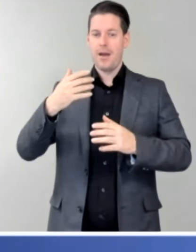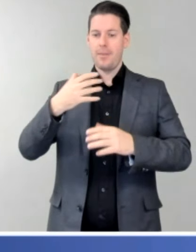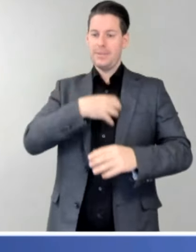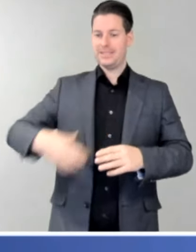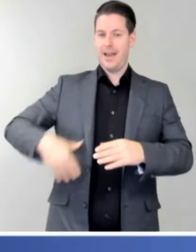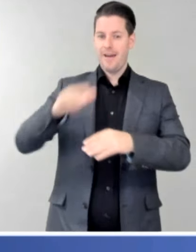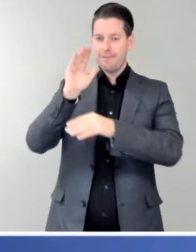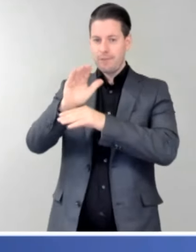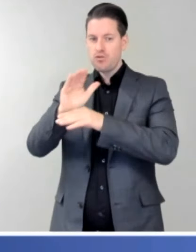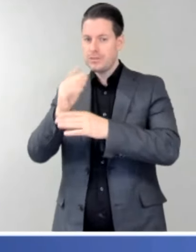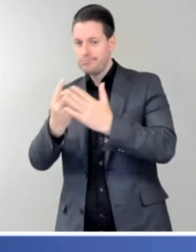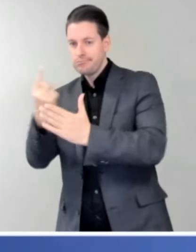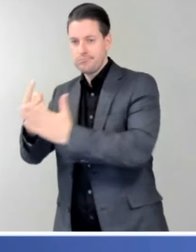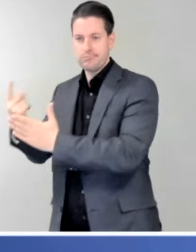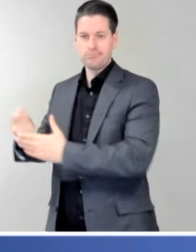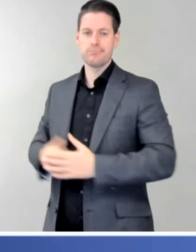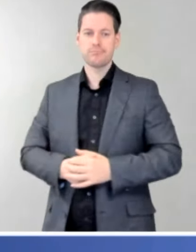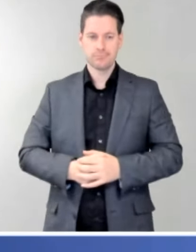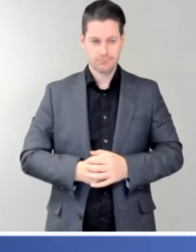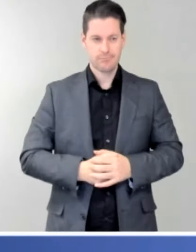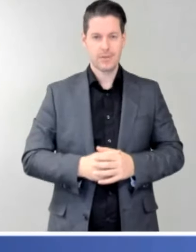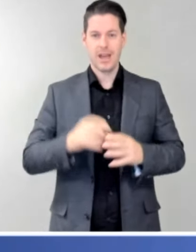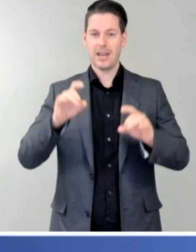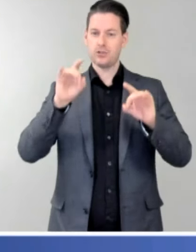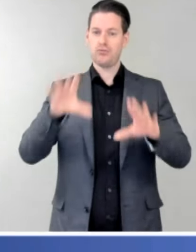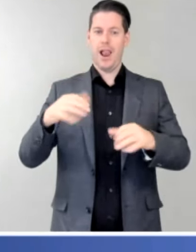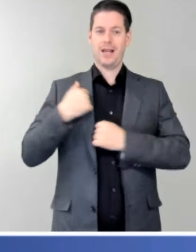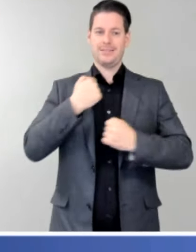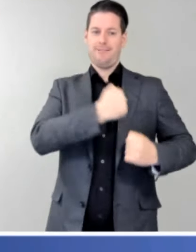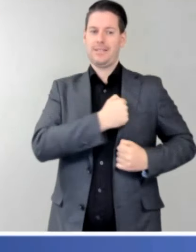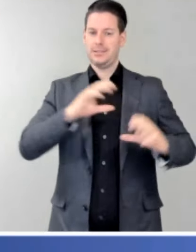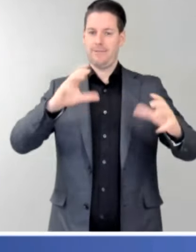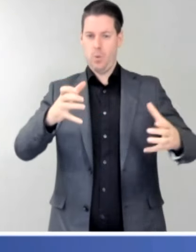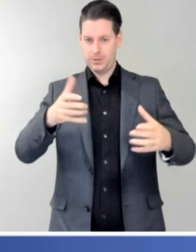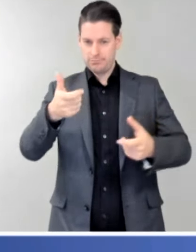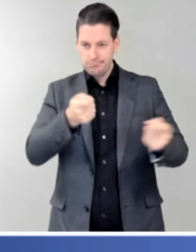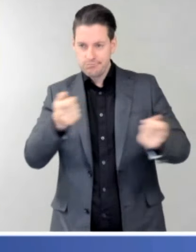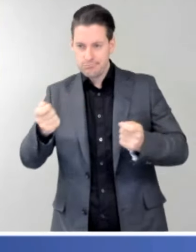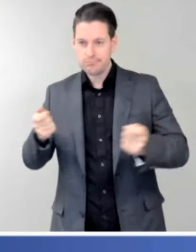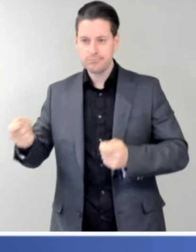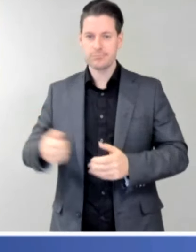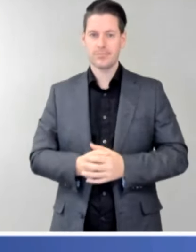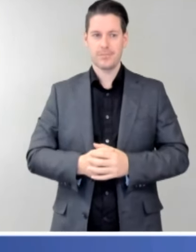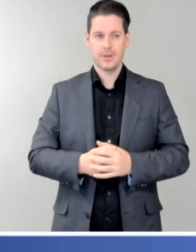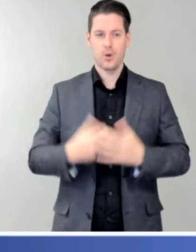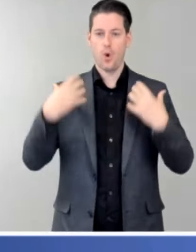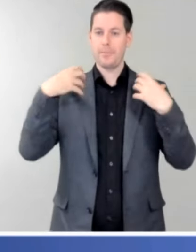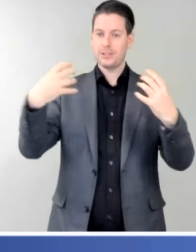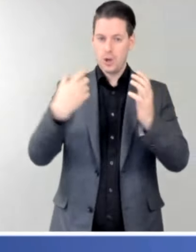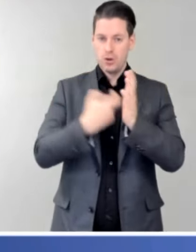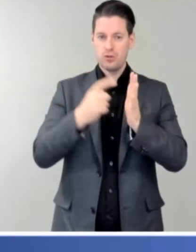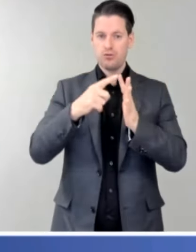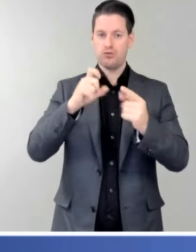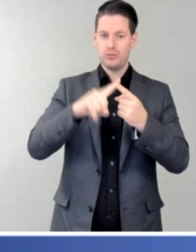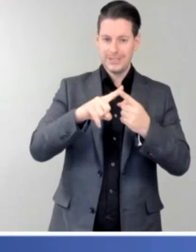RAN, and members of the Australian Defence Force, Commissioner Rhys Kershaw, APM, Commissioner of the Australian Federal